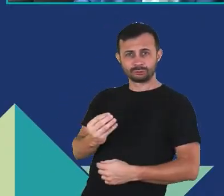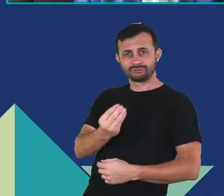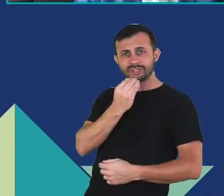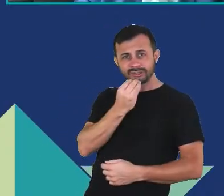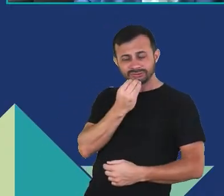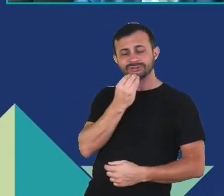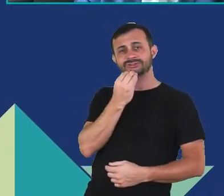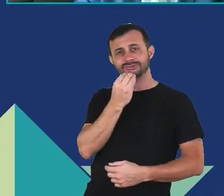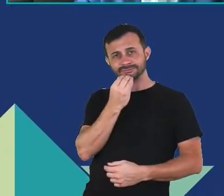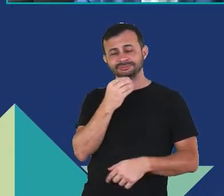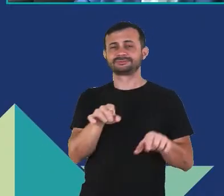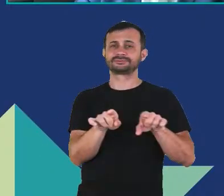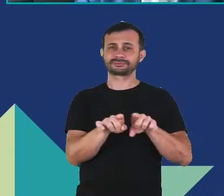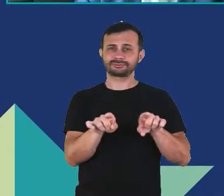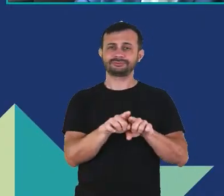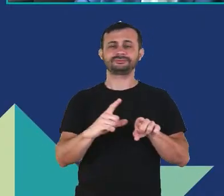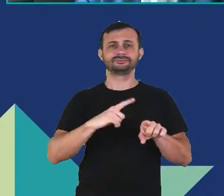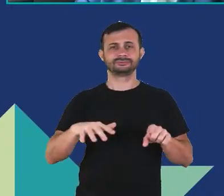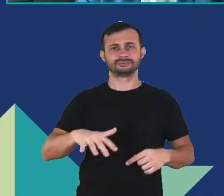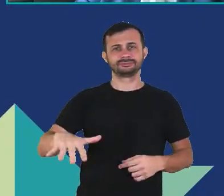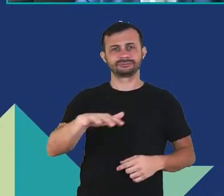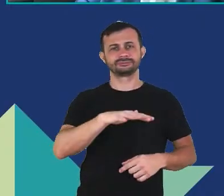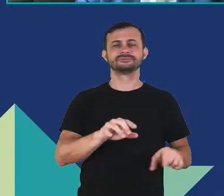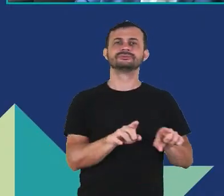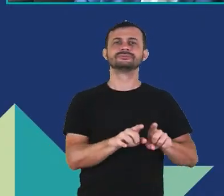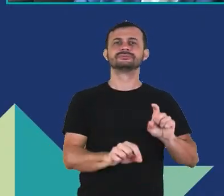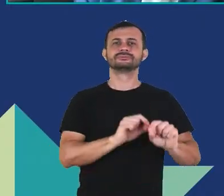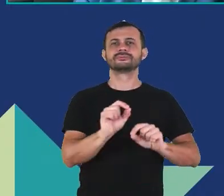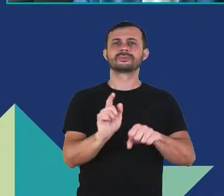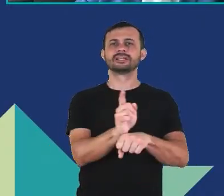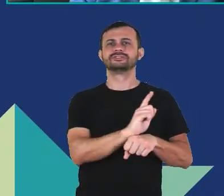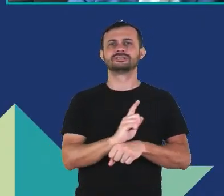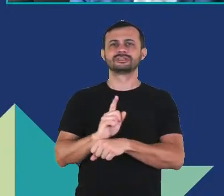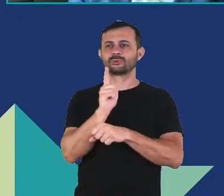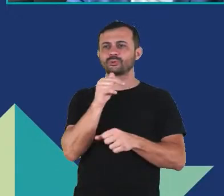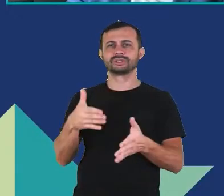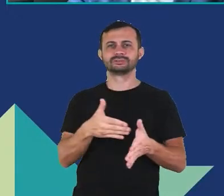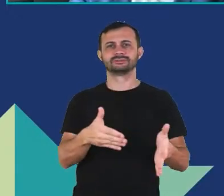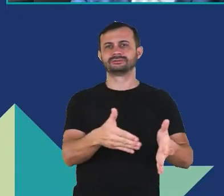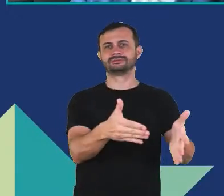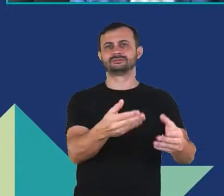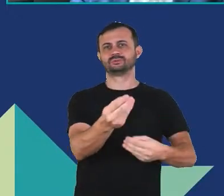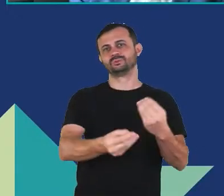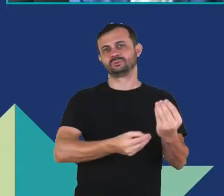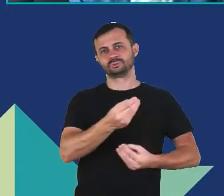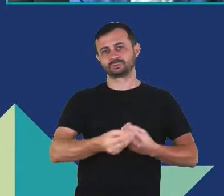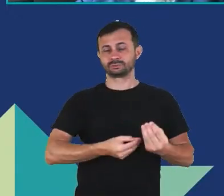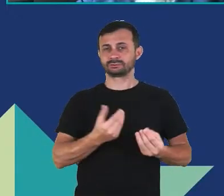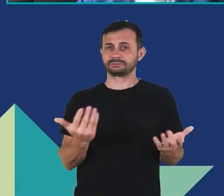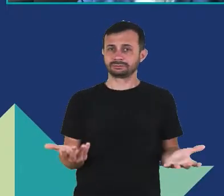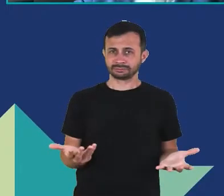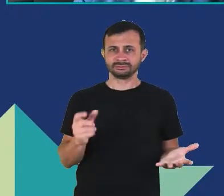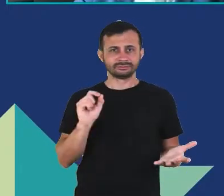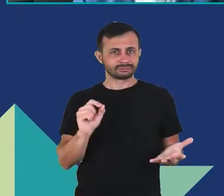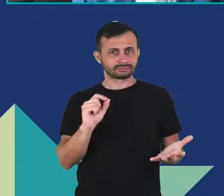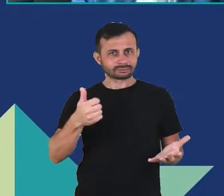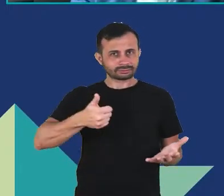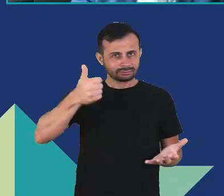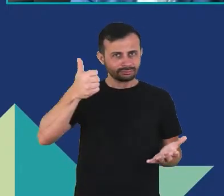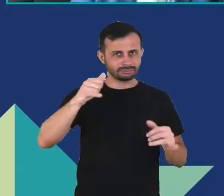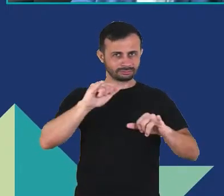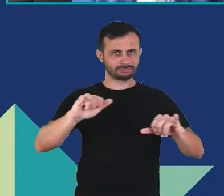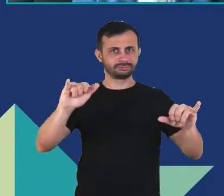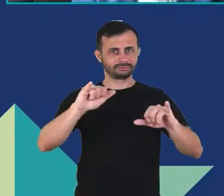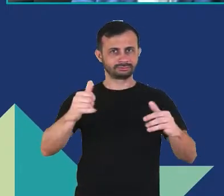mining waste management and the water management within this. So the first fact, I